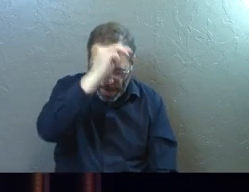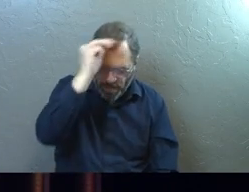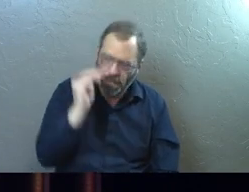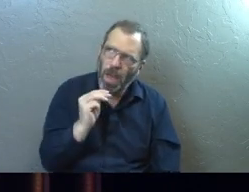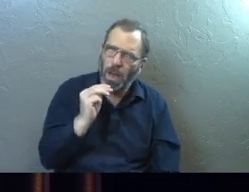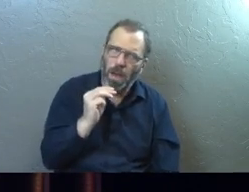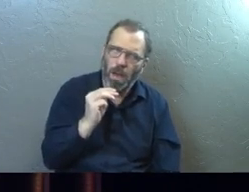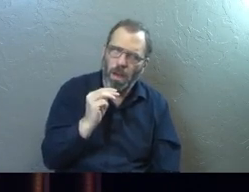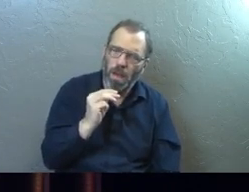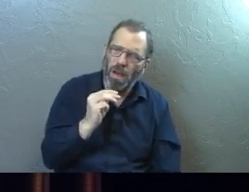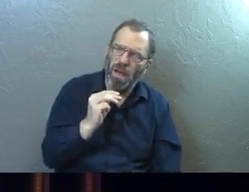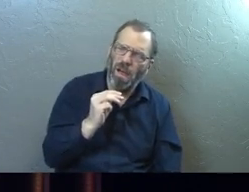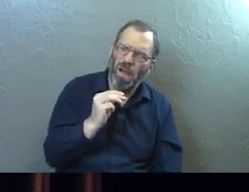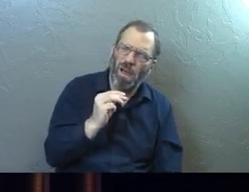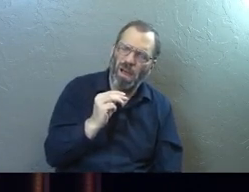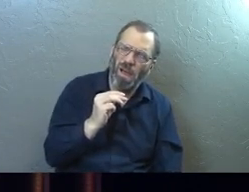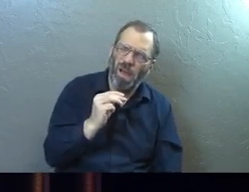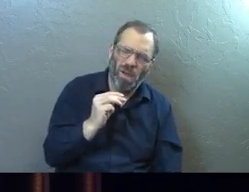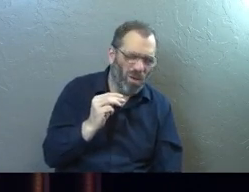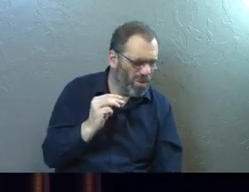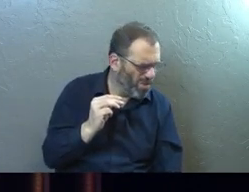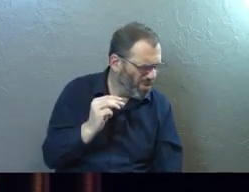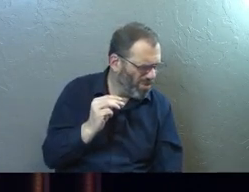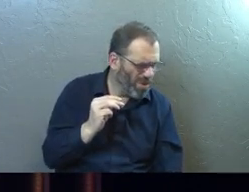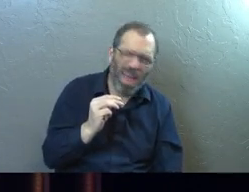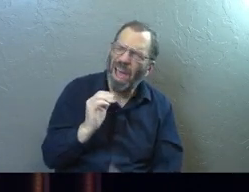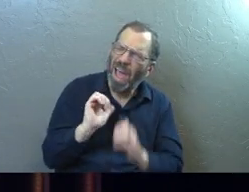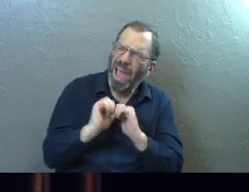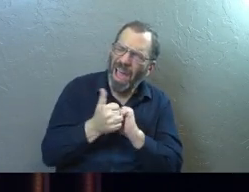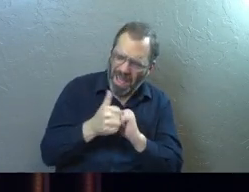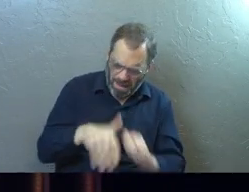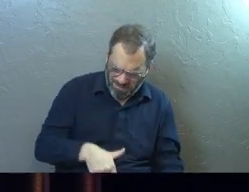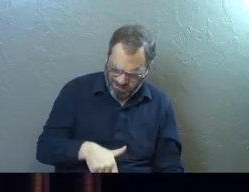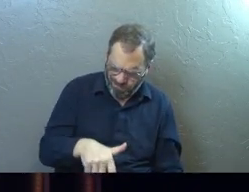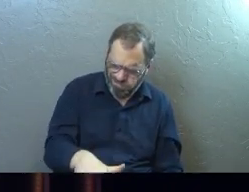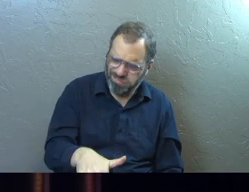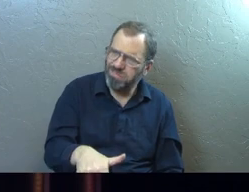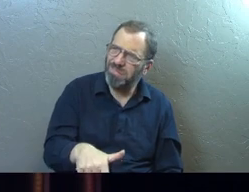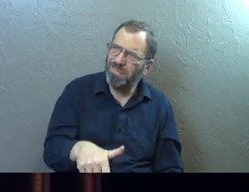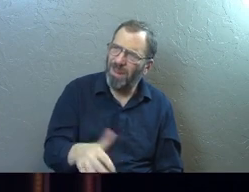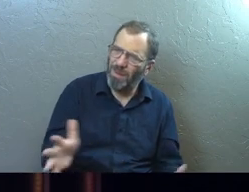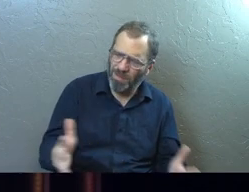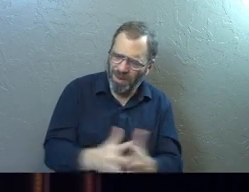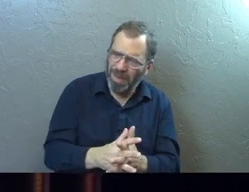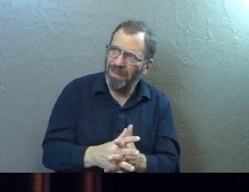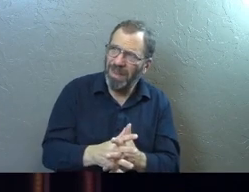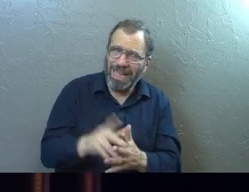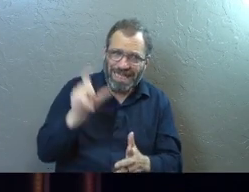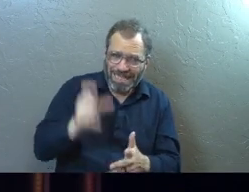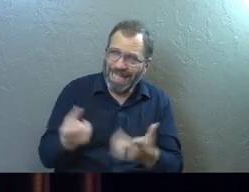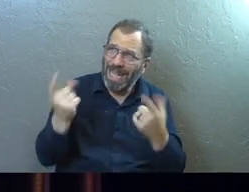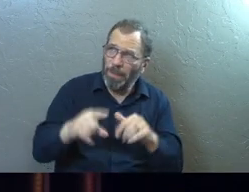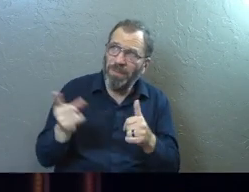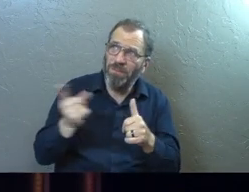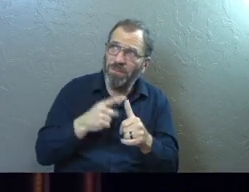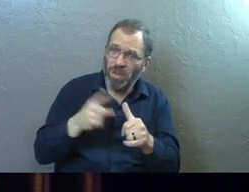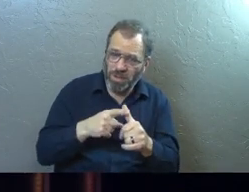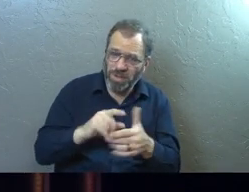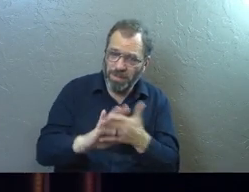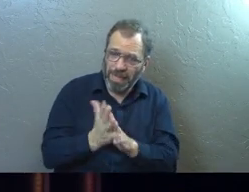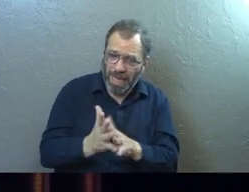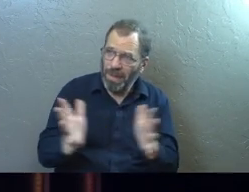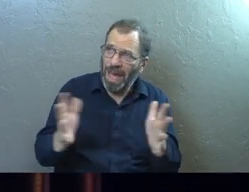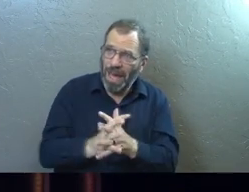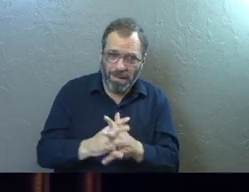responds, I think, by asking the obvious million-dollar question right there of like, how is this going to happen? Because there's a big thing that needs to happen for this to happen,